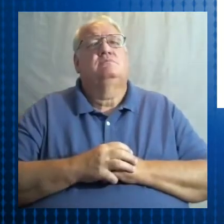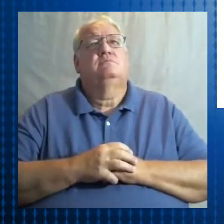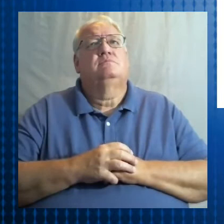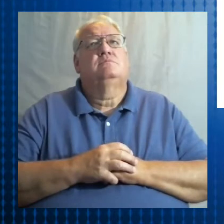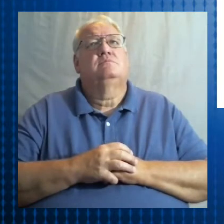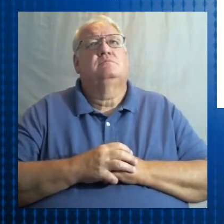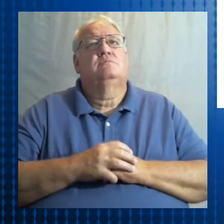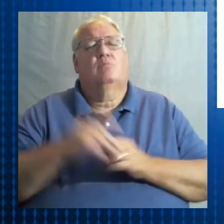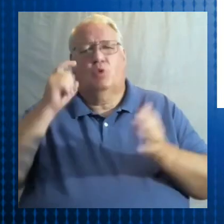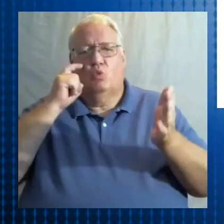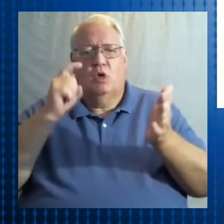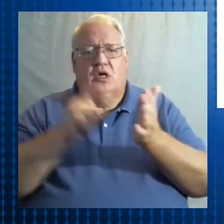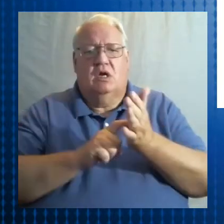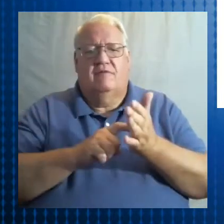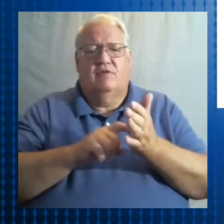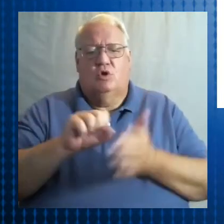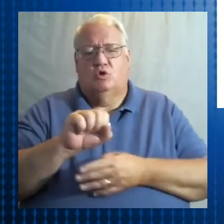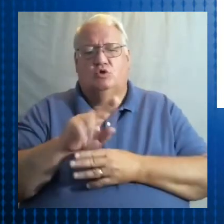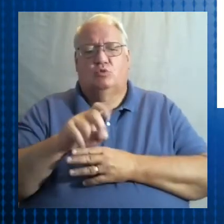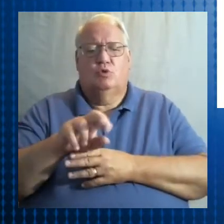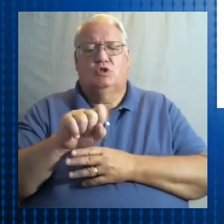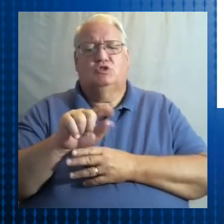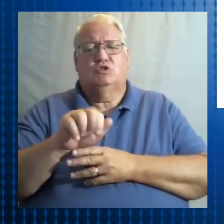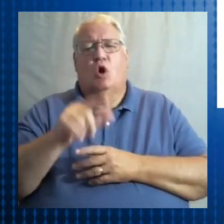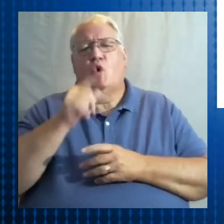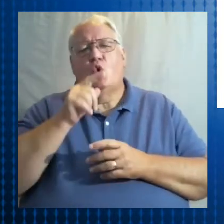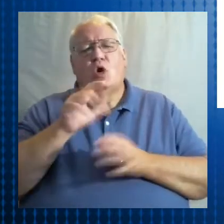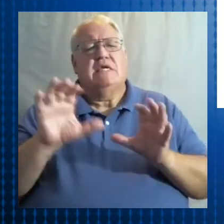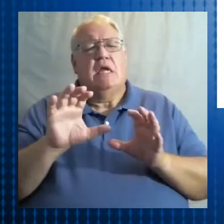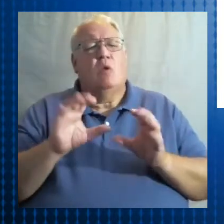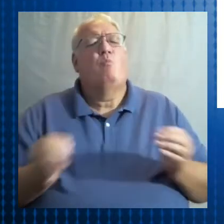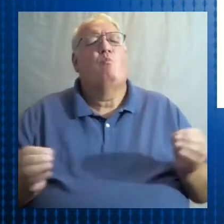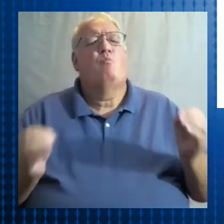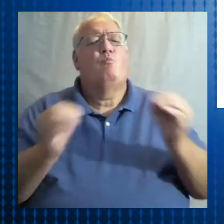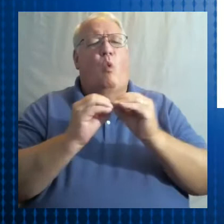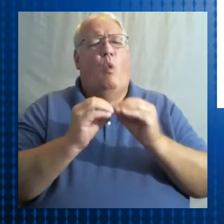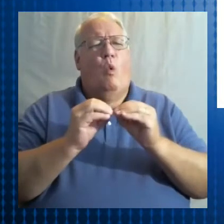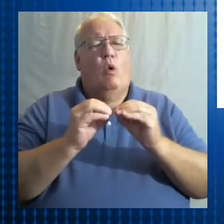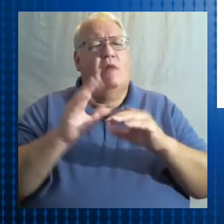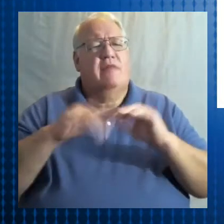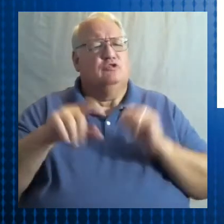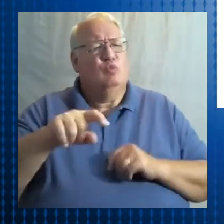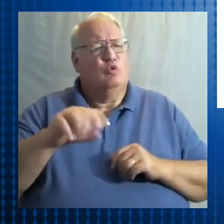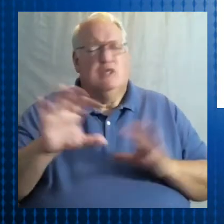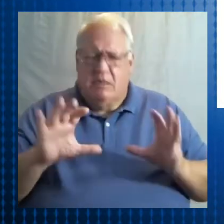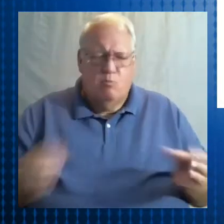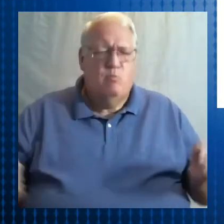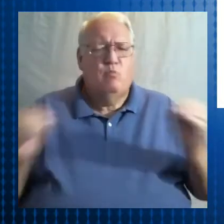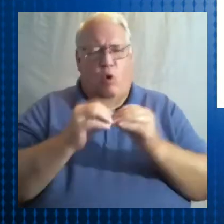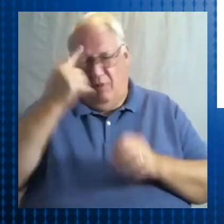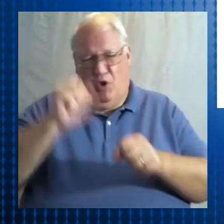In recognition of the superstars among us who went the extra mile during this crazy COVID pandemic,